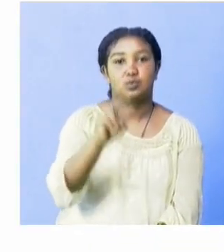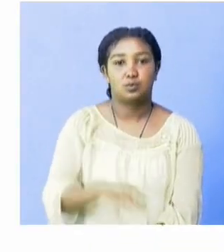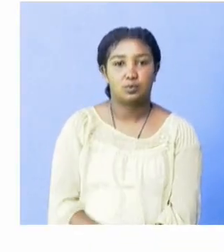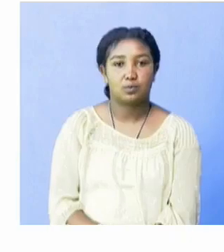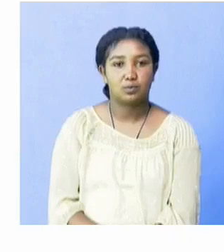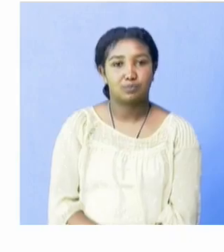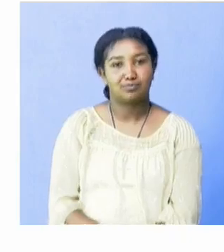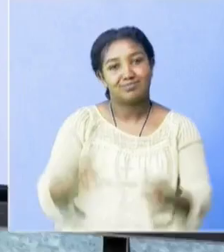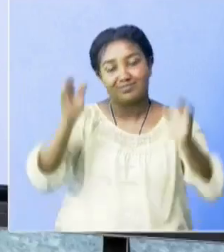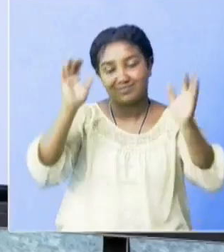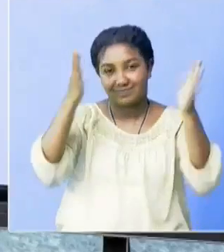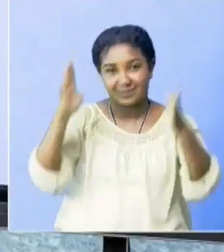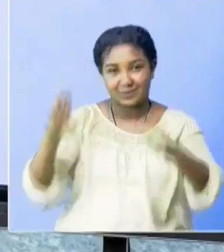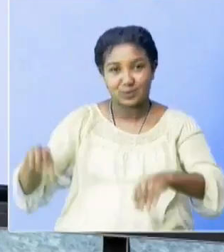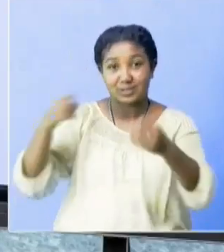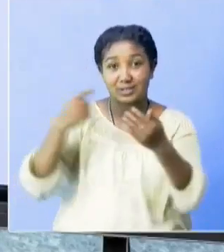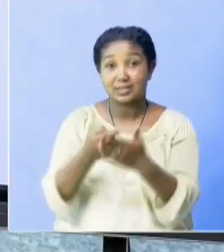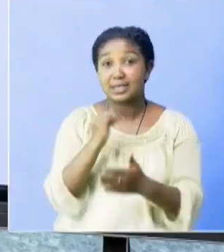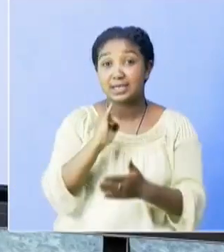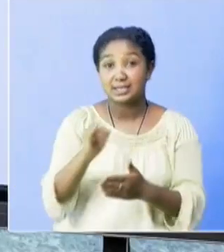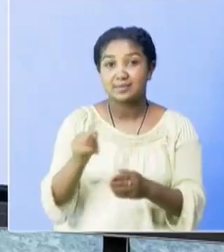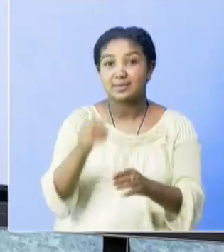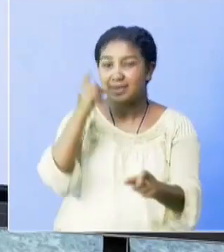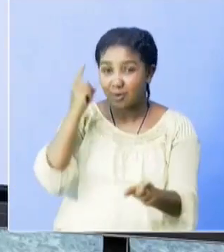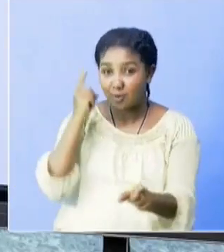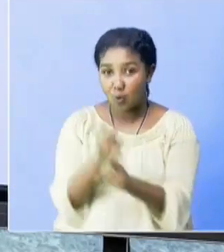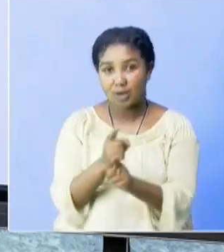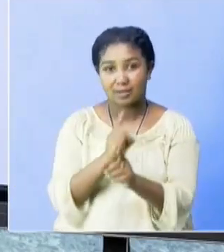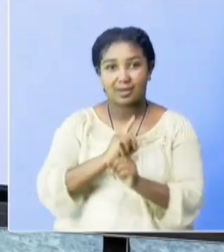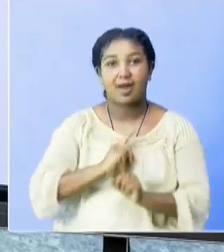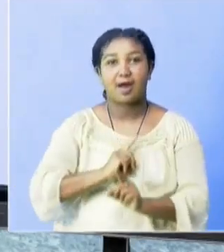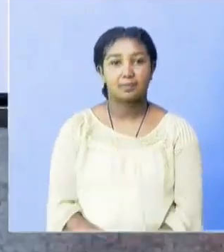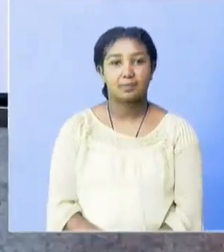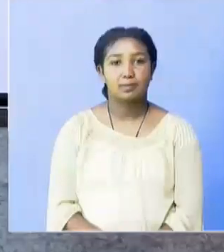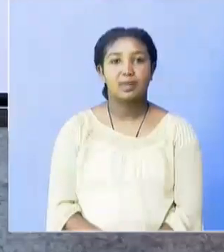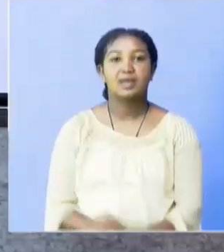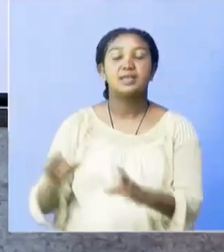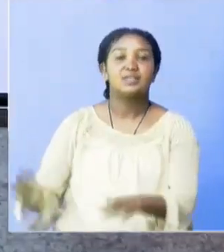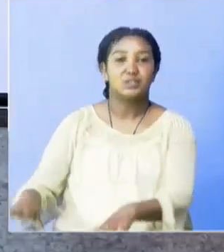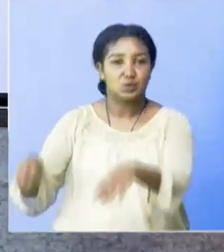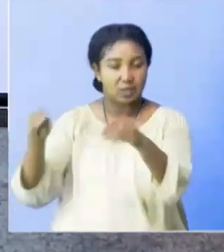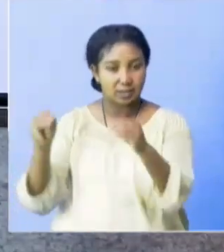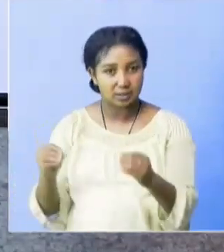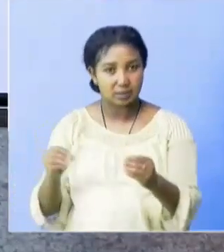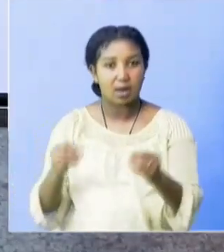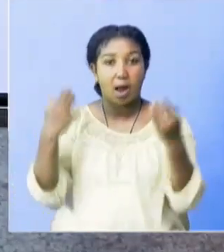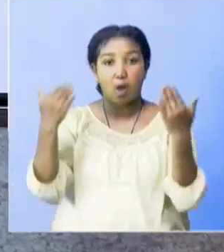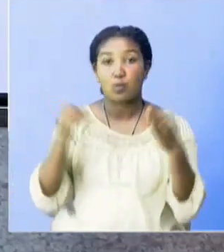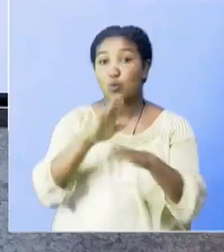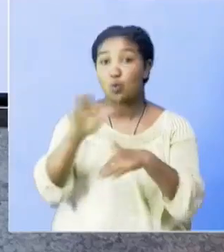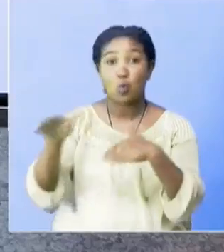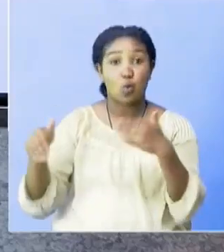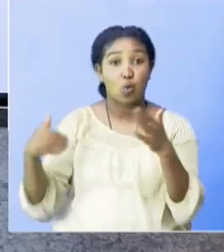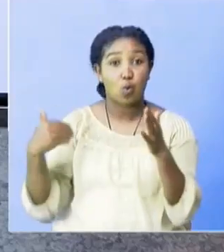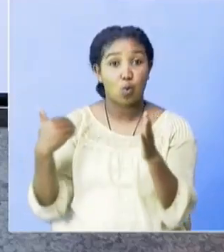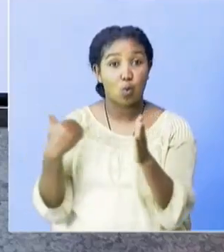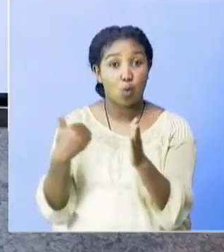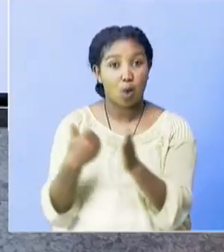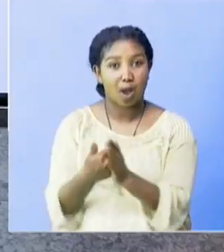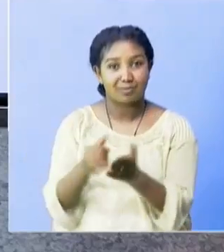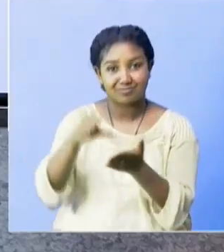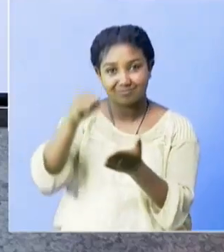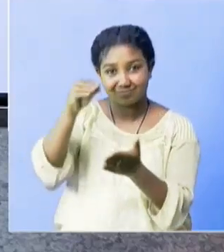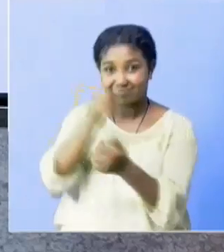1972. Bravo, students. This is the correct answer. Students, I hope you all are like